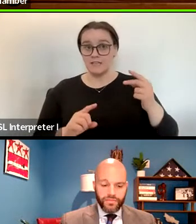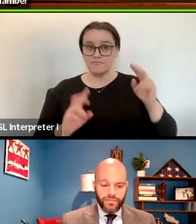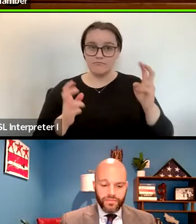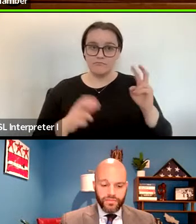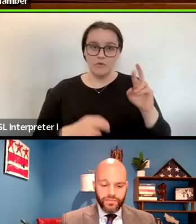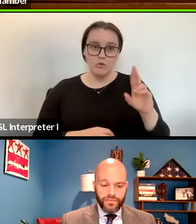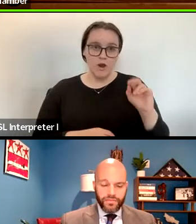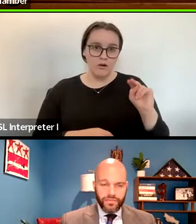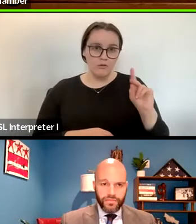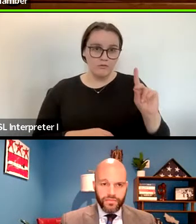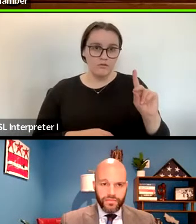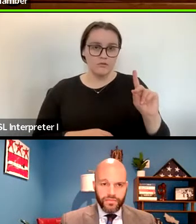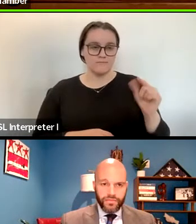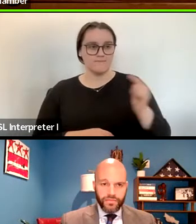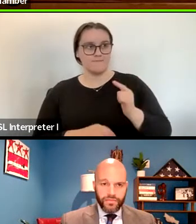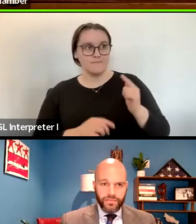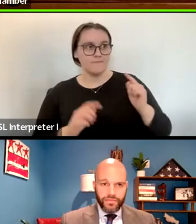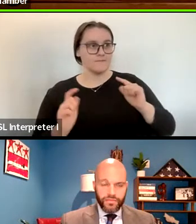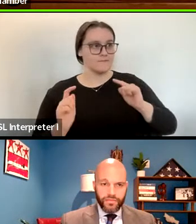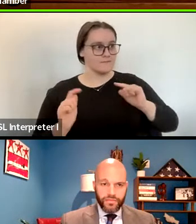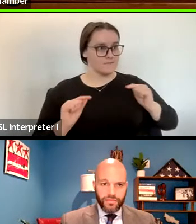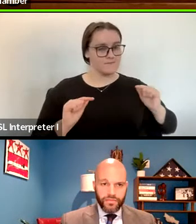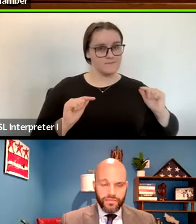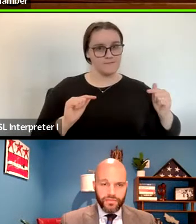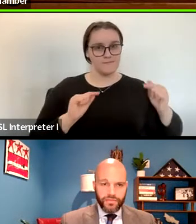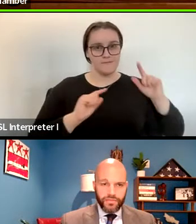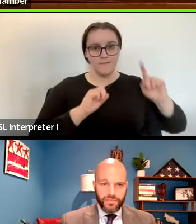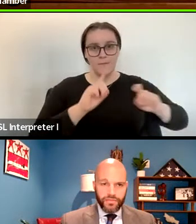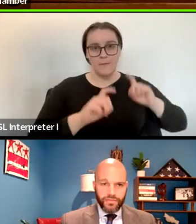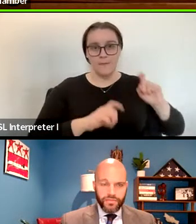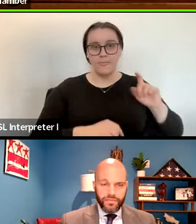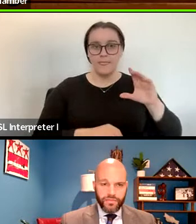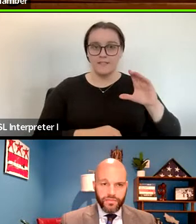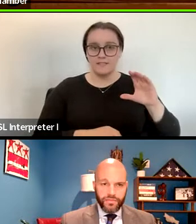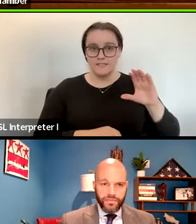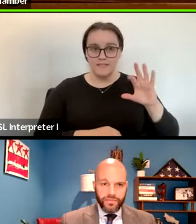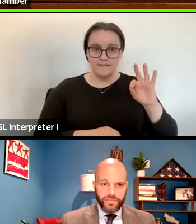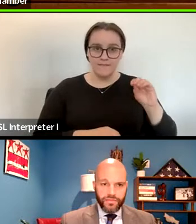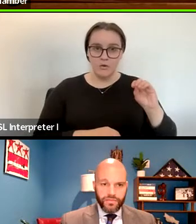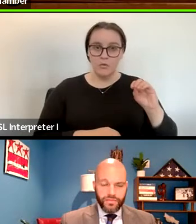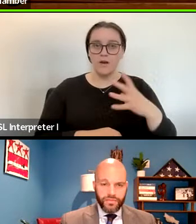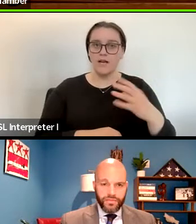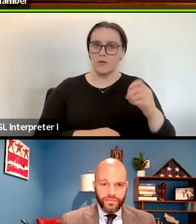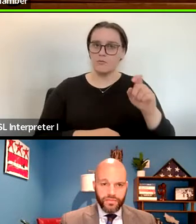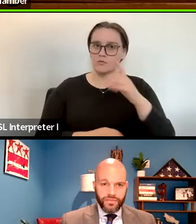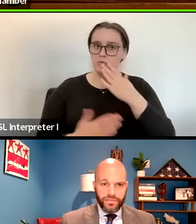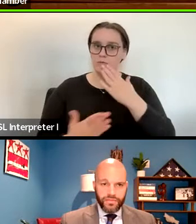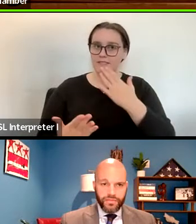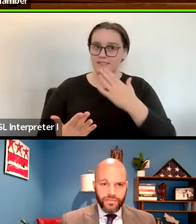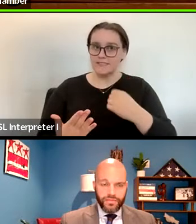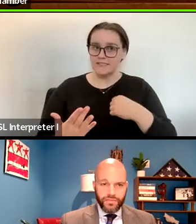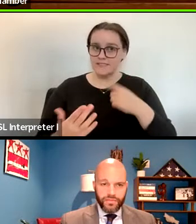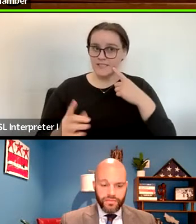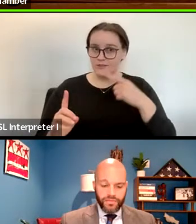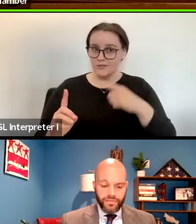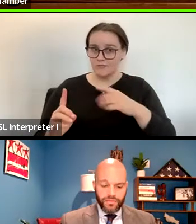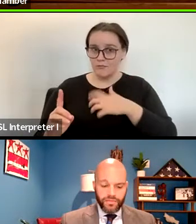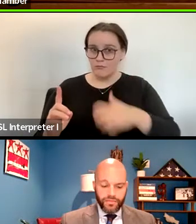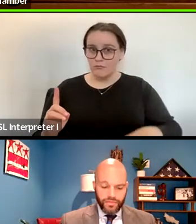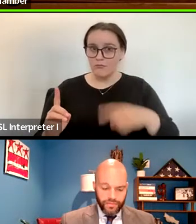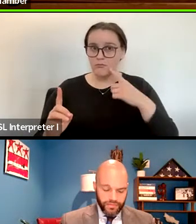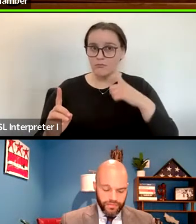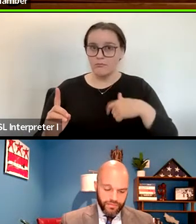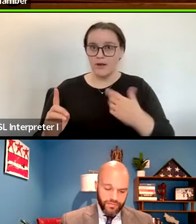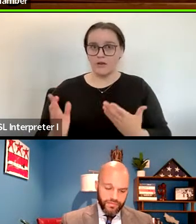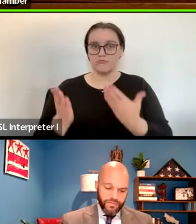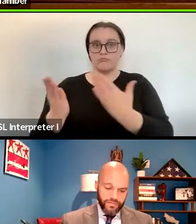the mayor does present her budget to the council formally that way, although the clock starts tomorrow. And